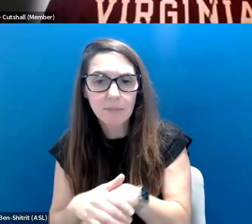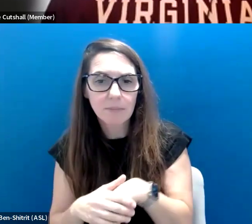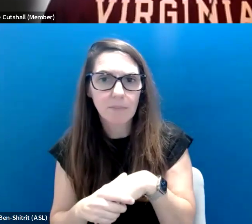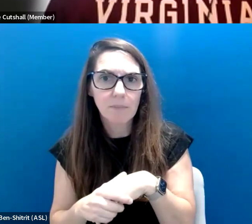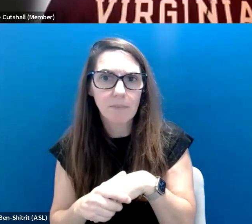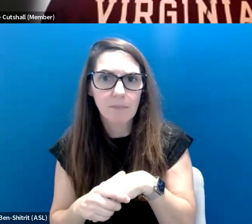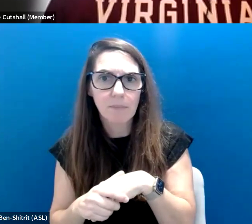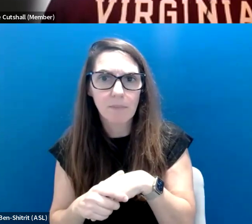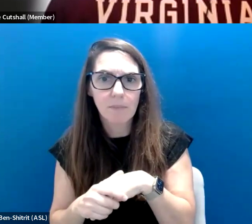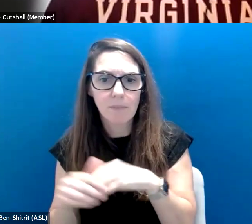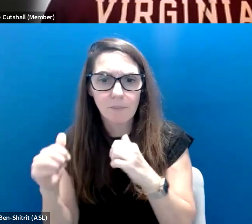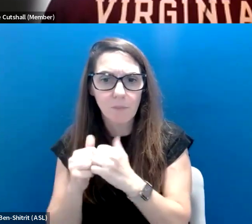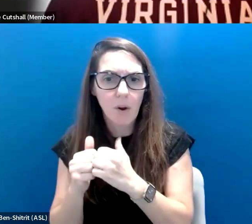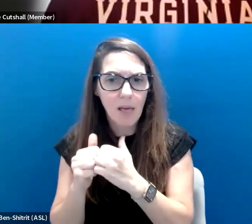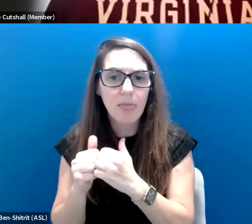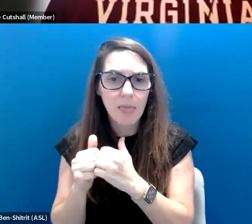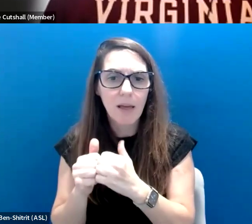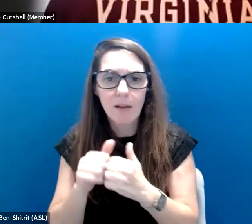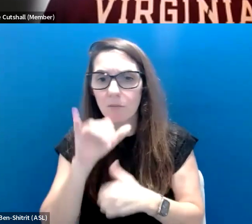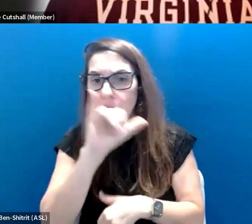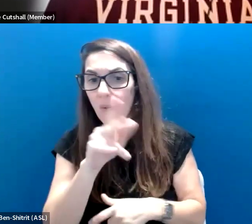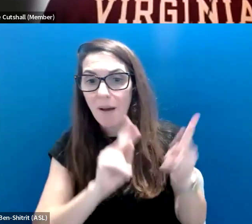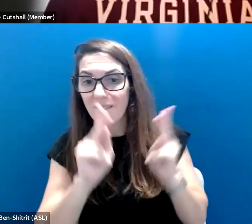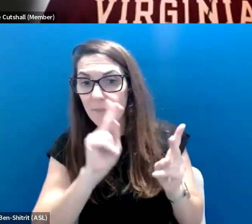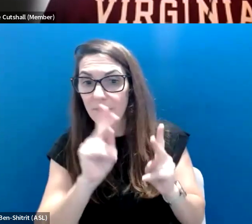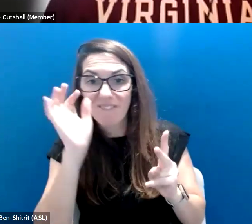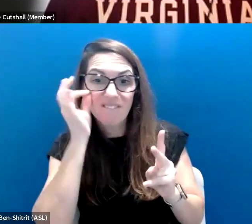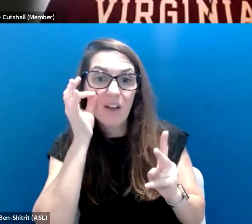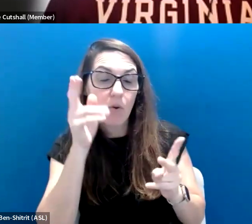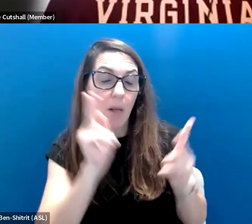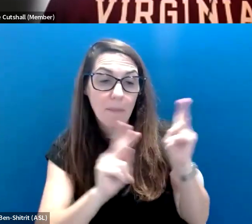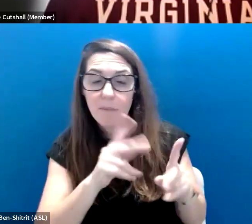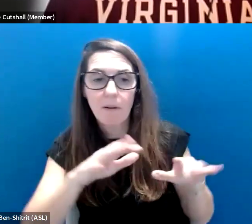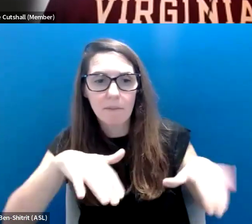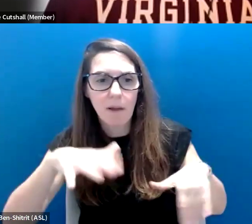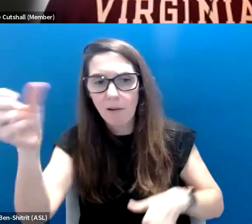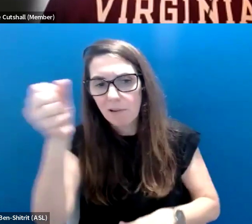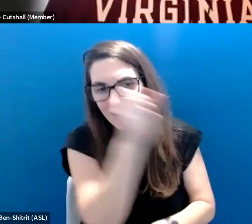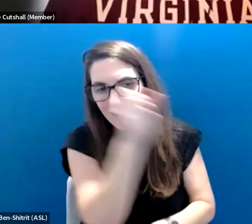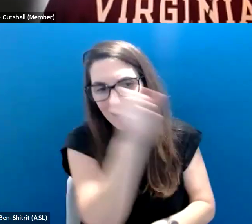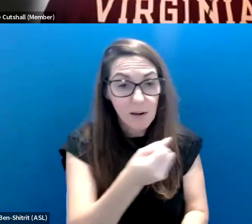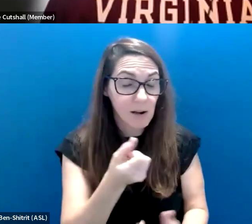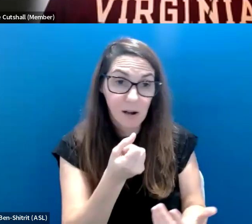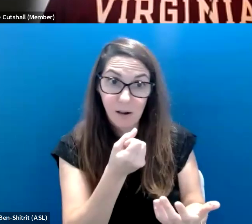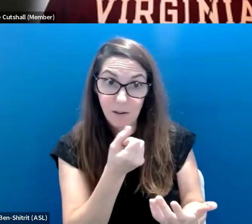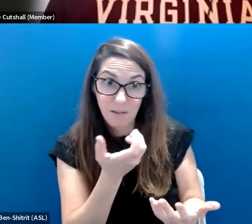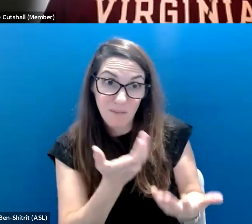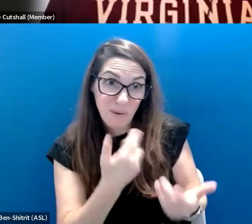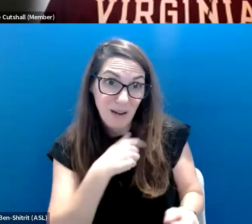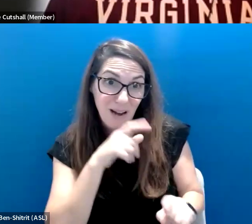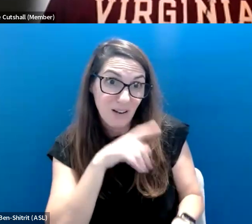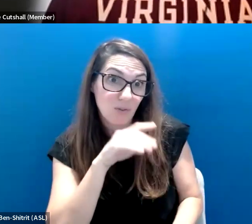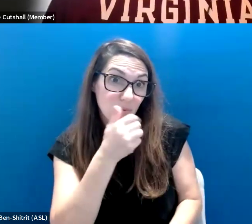with those federal folks that are not yet in their space. I don't know if Charlie, if that answered your question or not, but I tended